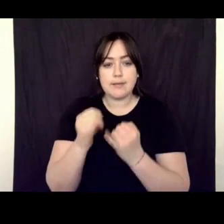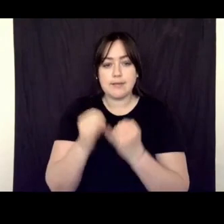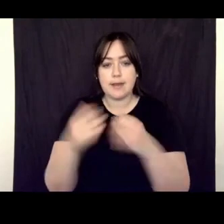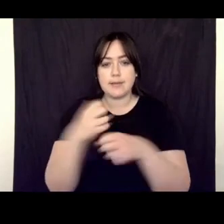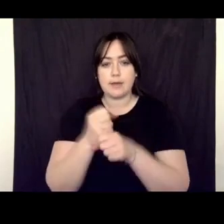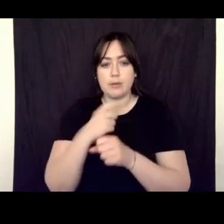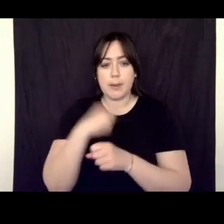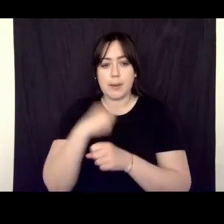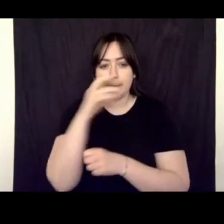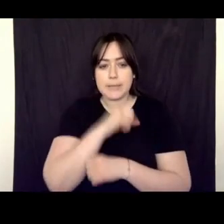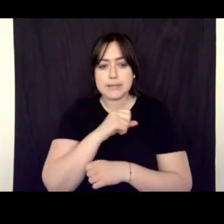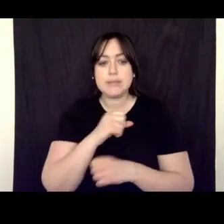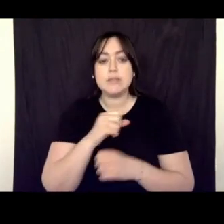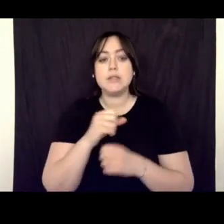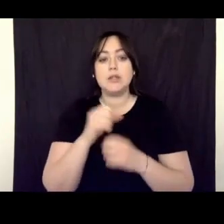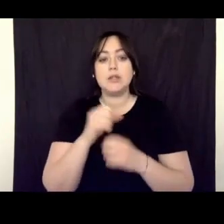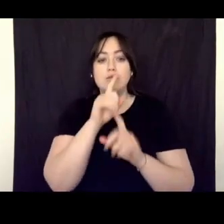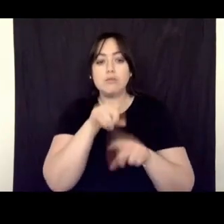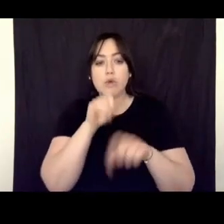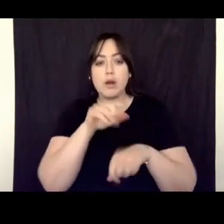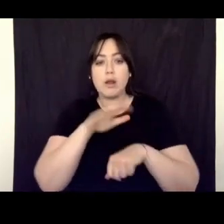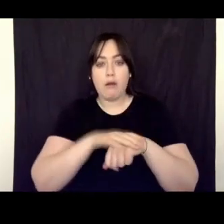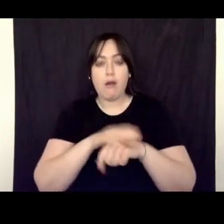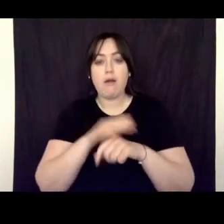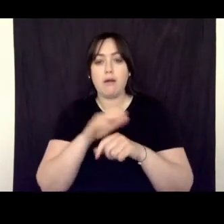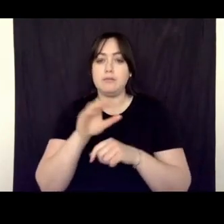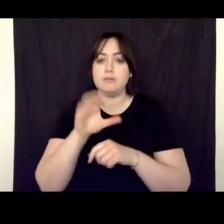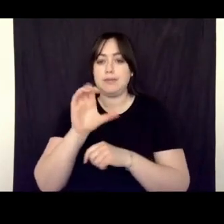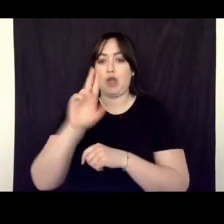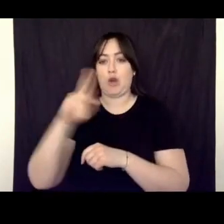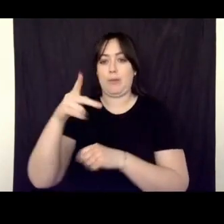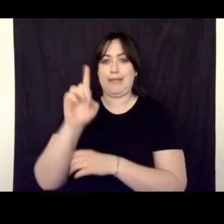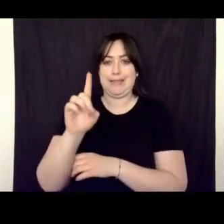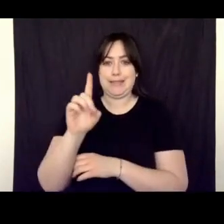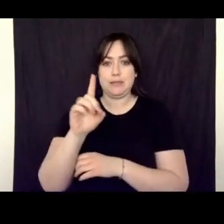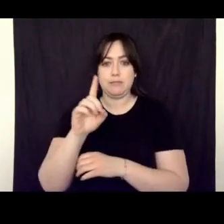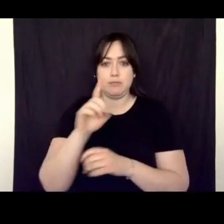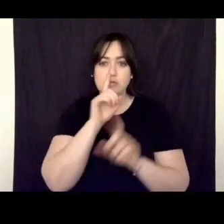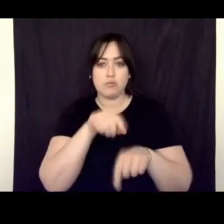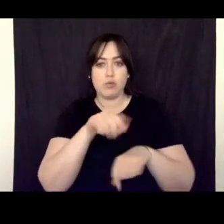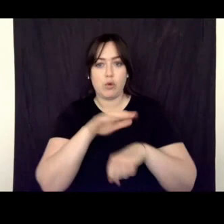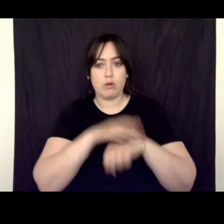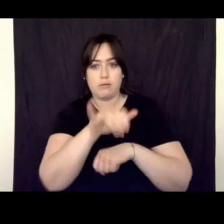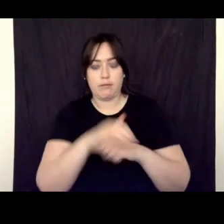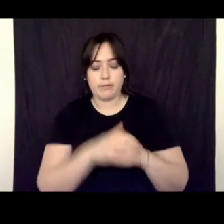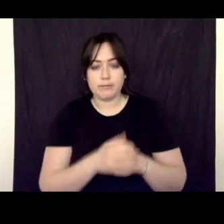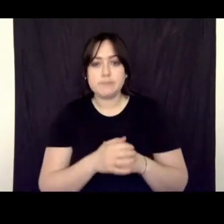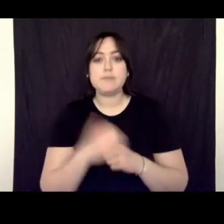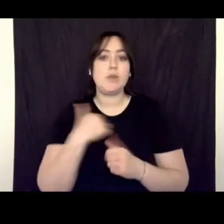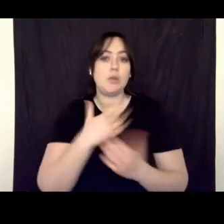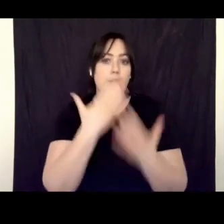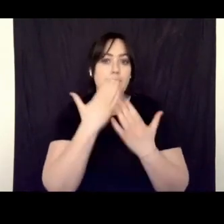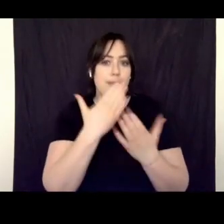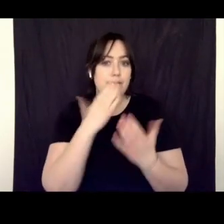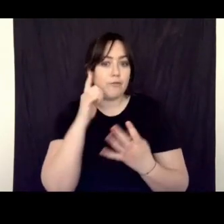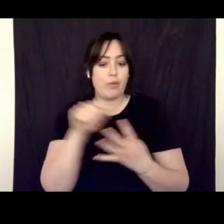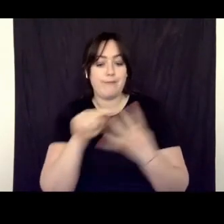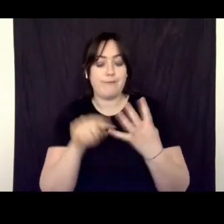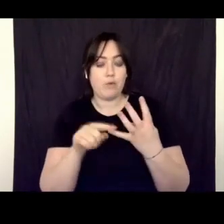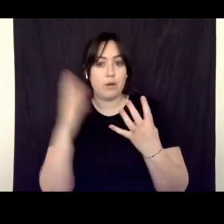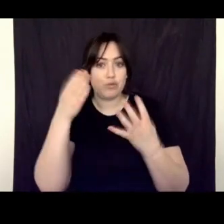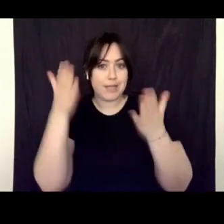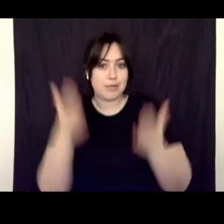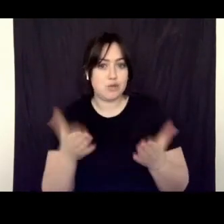the Convention on the Rights of Persons with Disabilities. We're so thankful to have our 4 presenters here